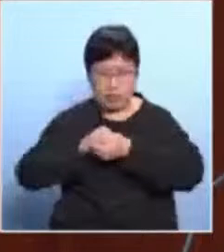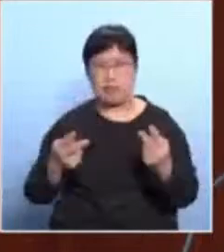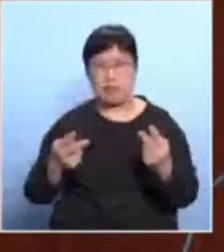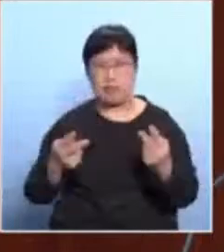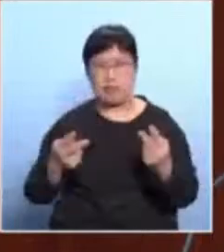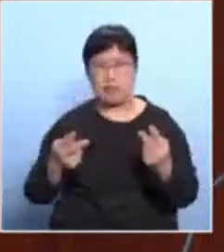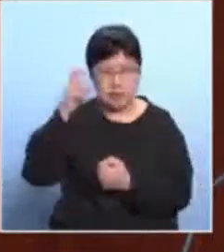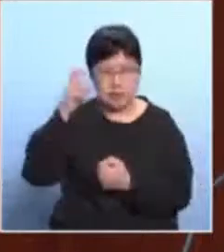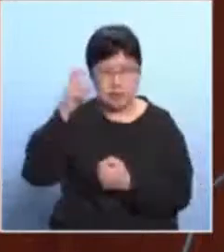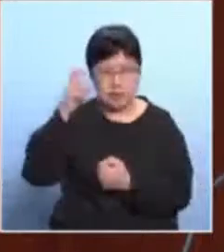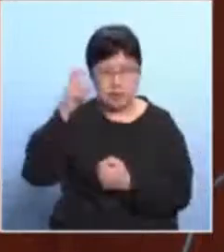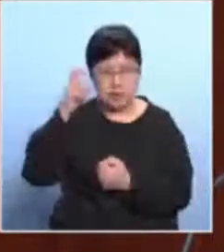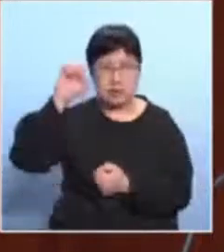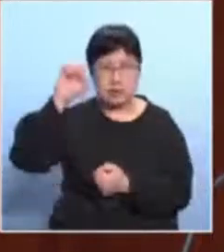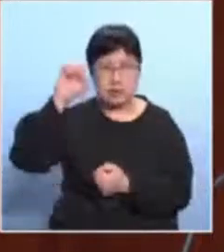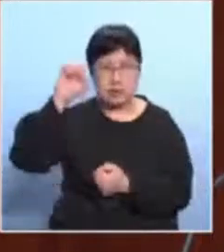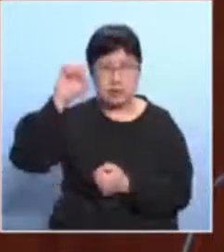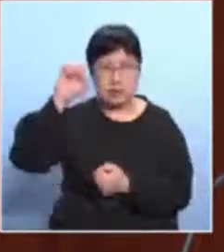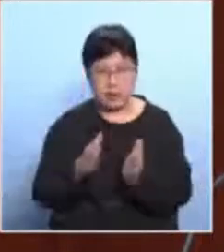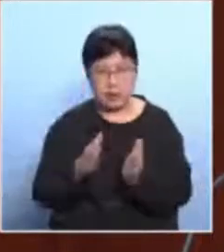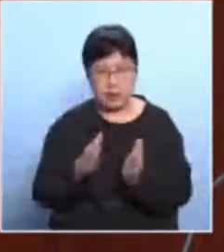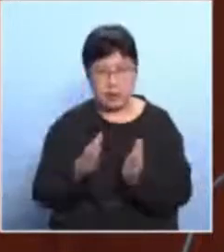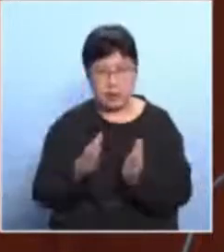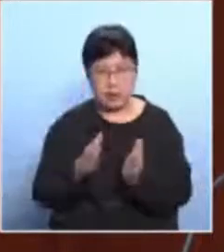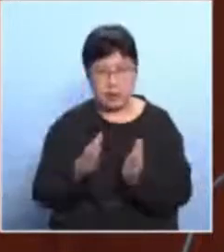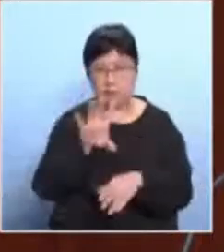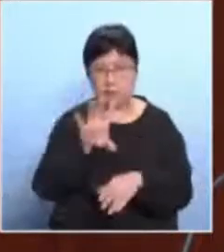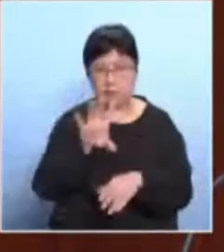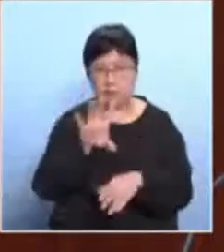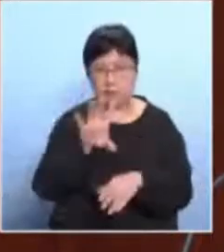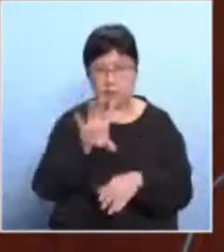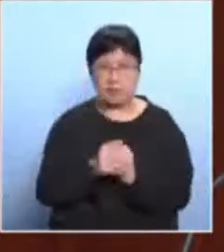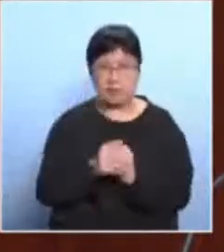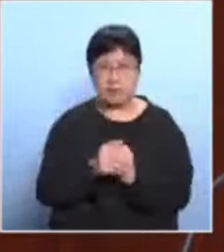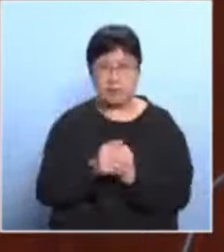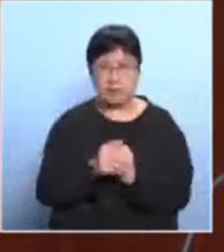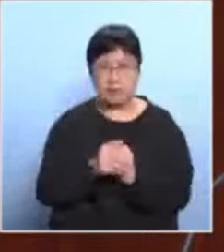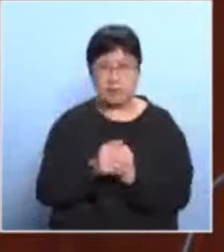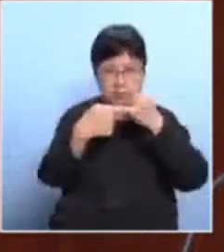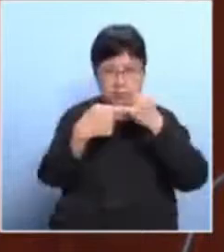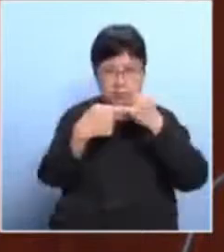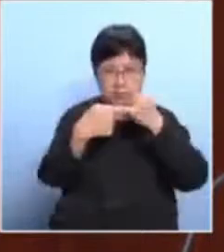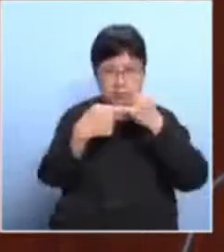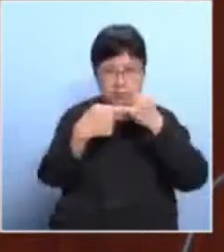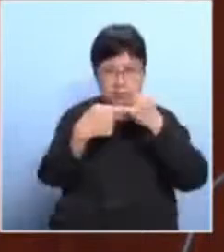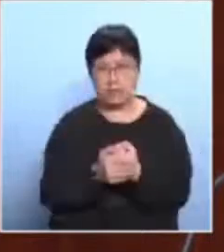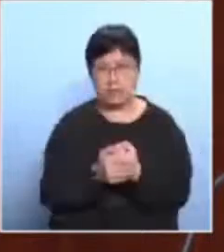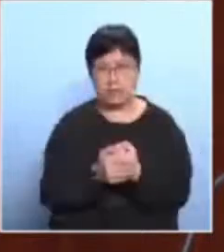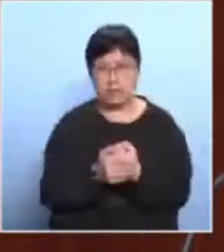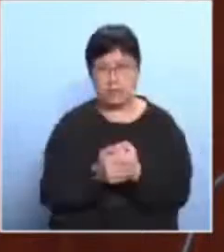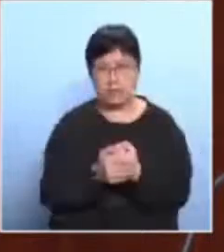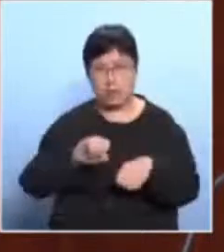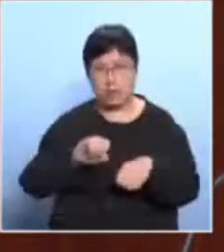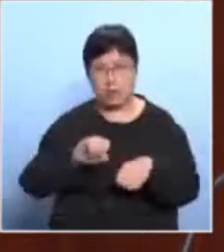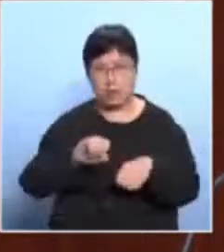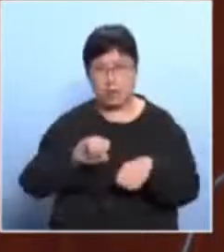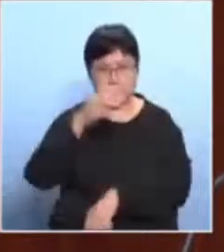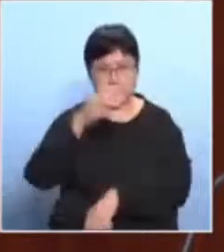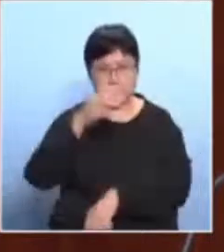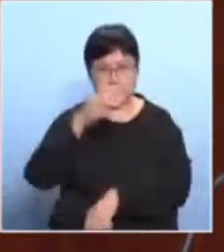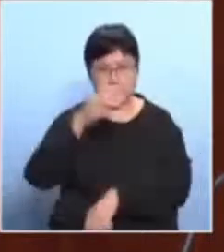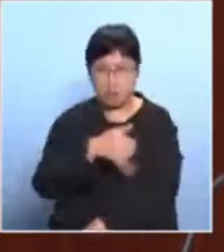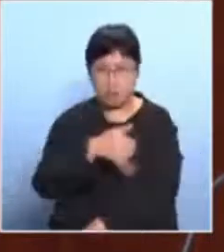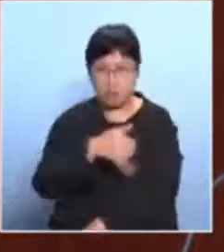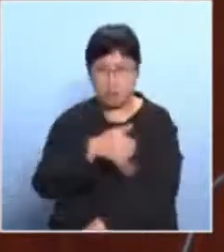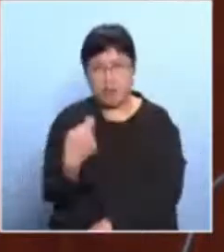Park. Innovative measures under exploration are as follows. 1. Providing travel convenience for R&D